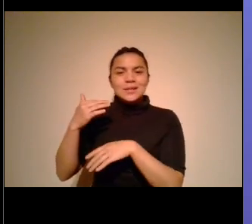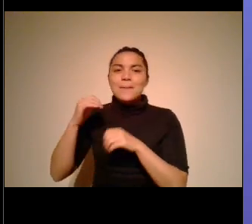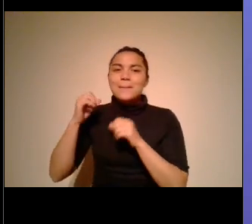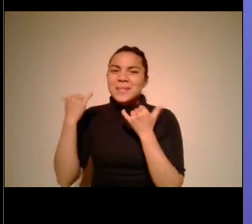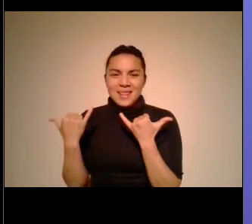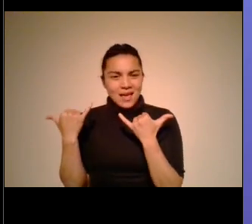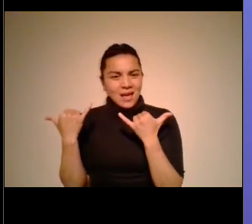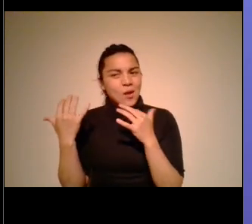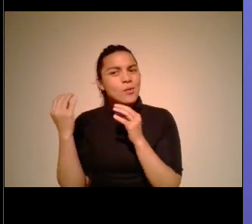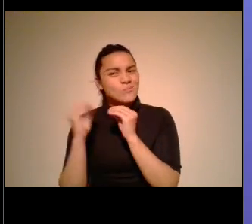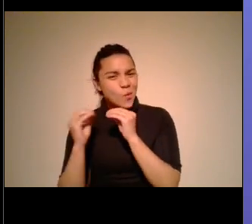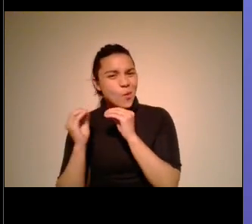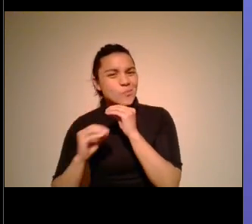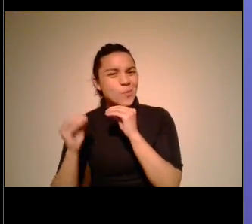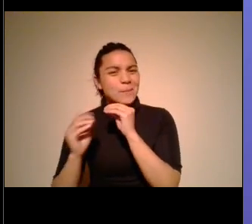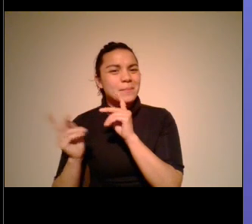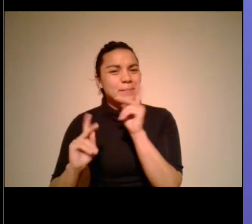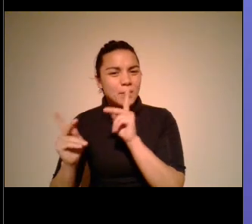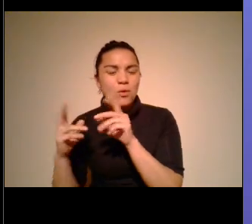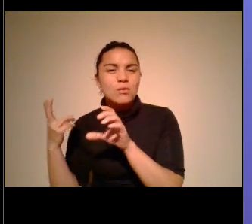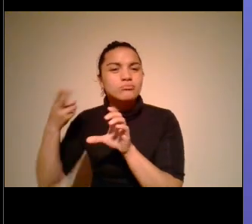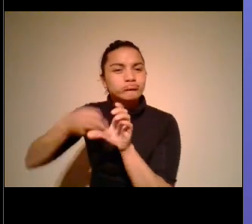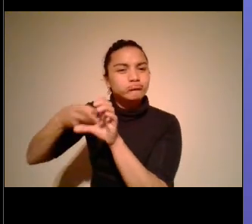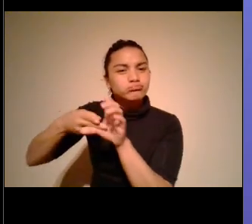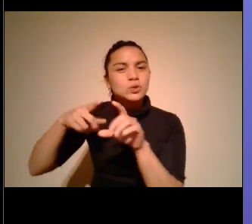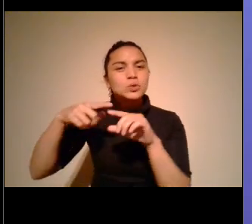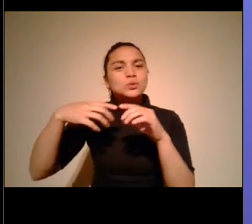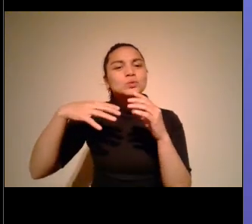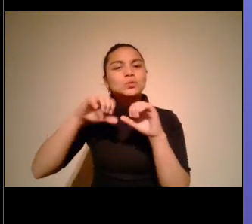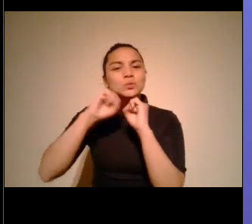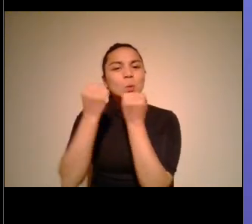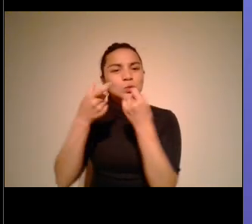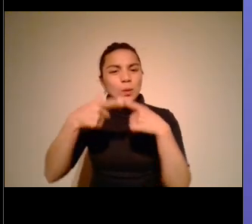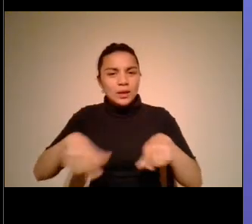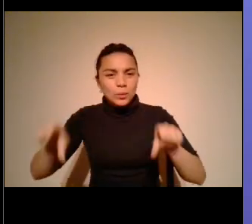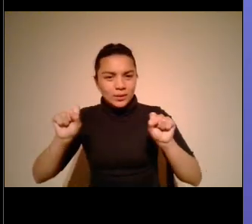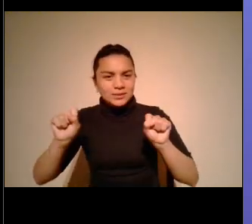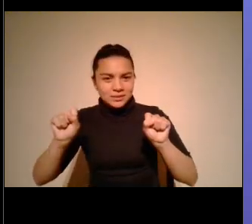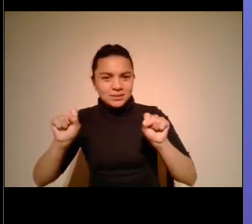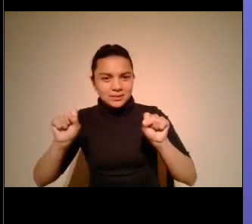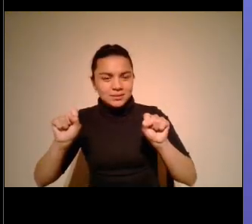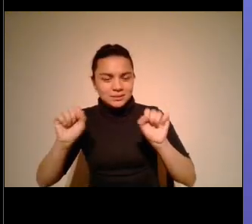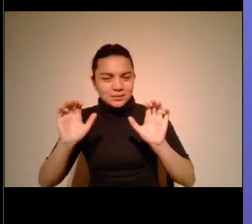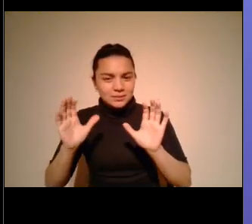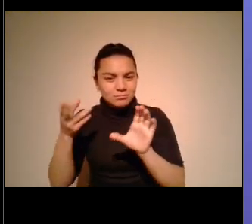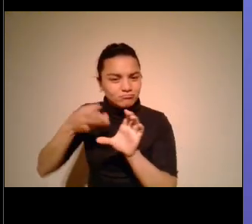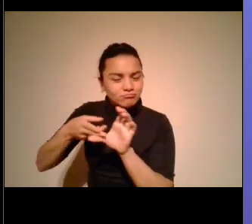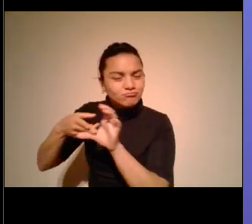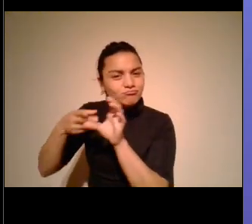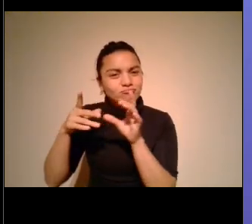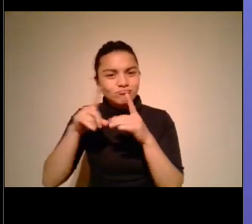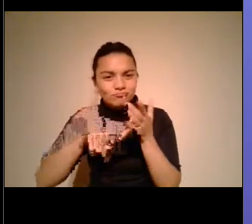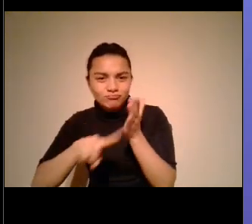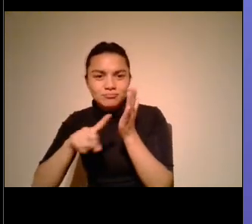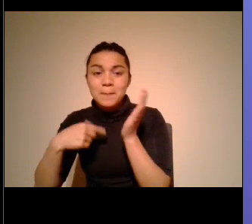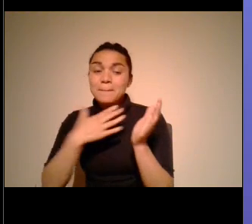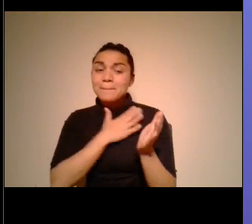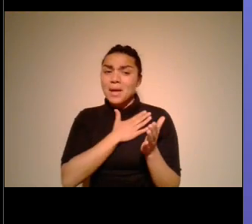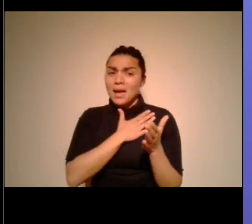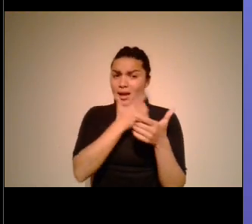to get on the sociolinguistics party bus, but what I'm really interested in with this work is